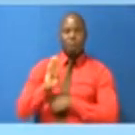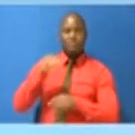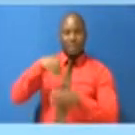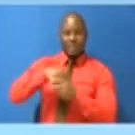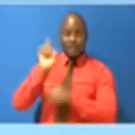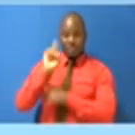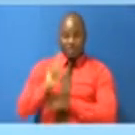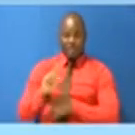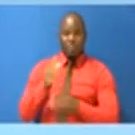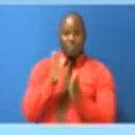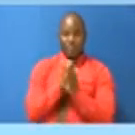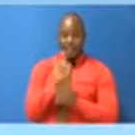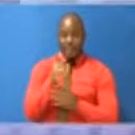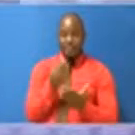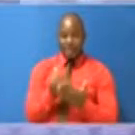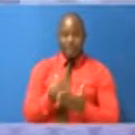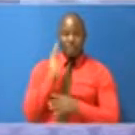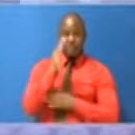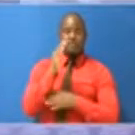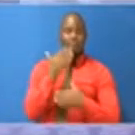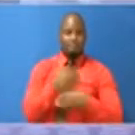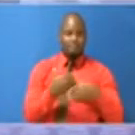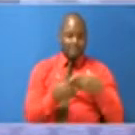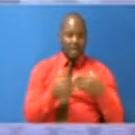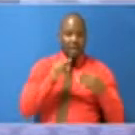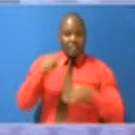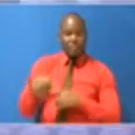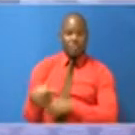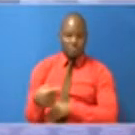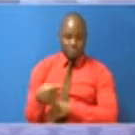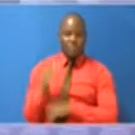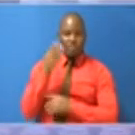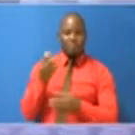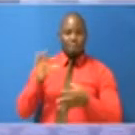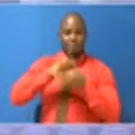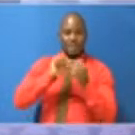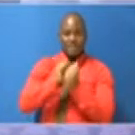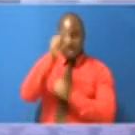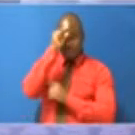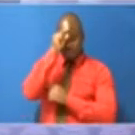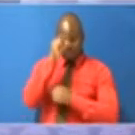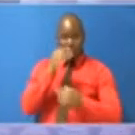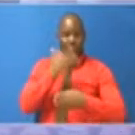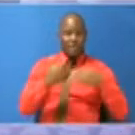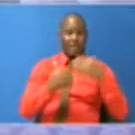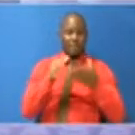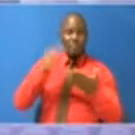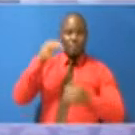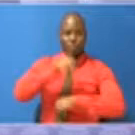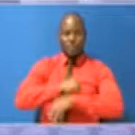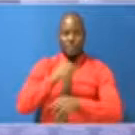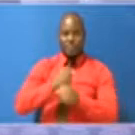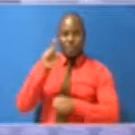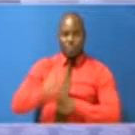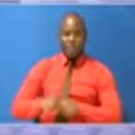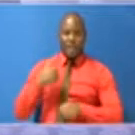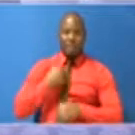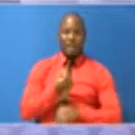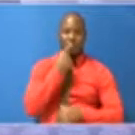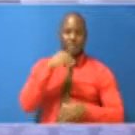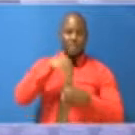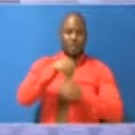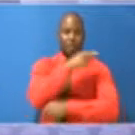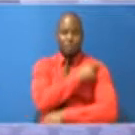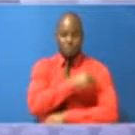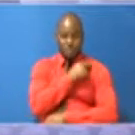nairobi and with that money we will build a thousand we will join the government in building more schools in making sure there's medicine in our